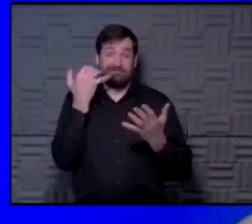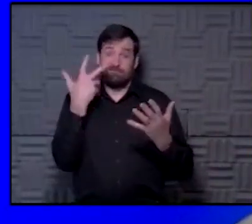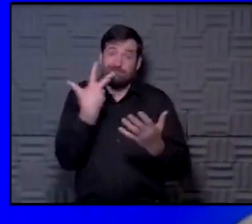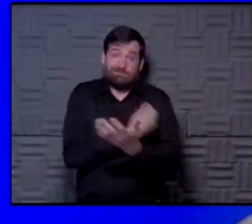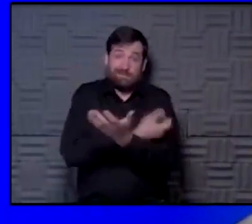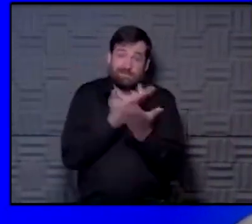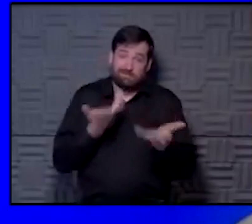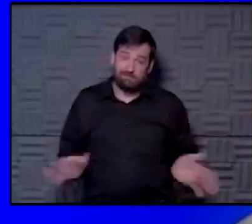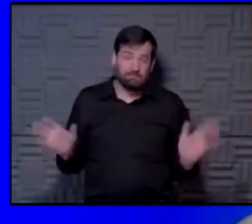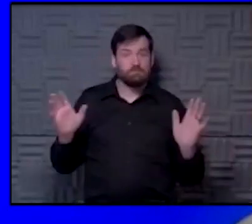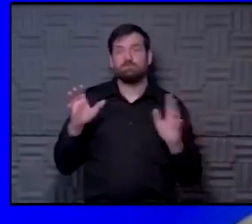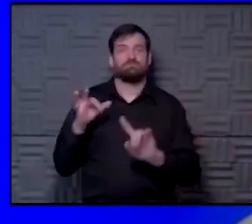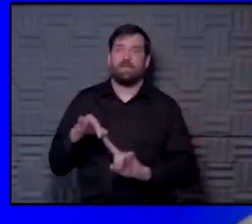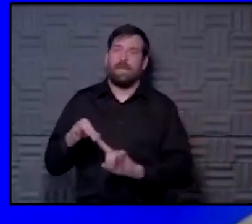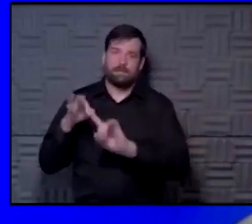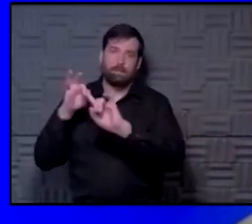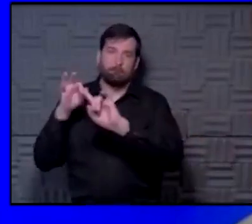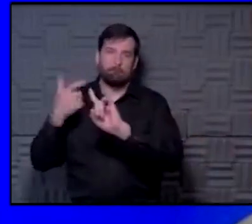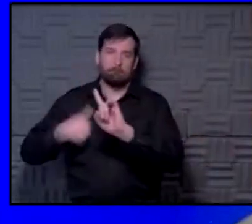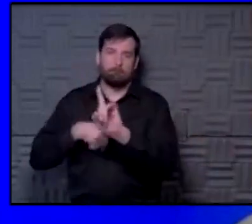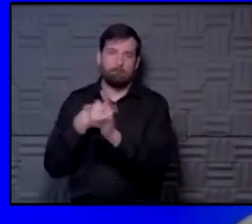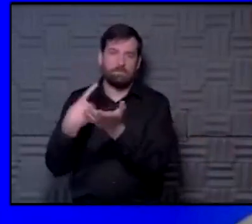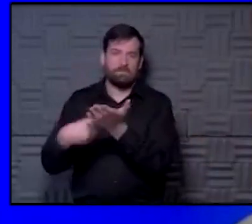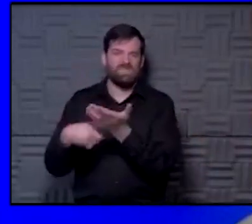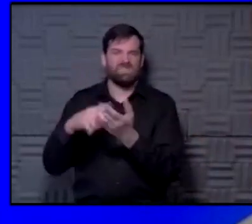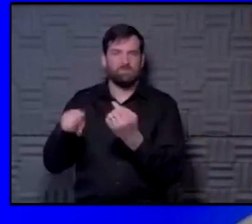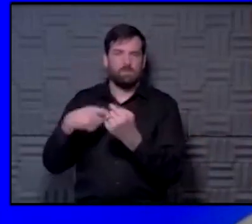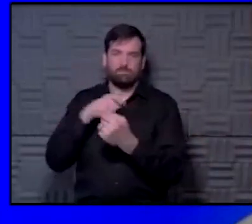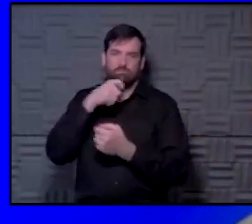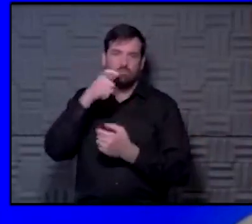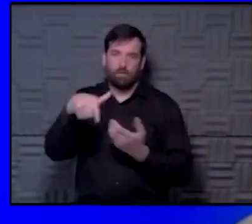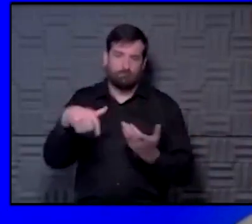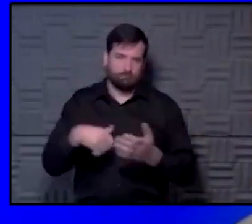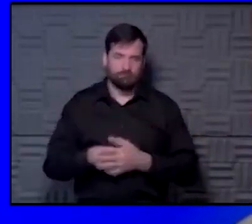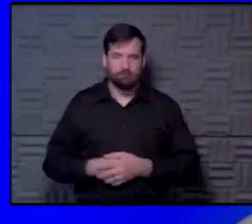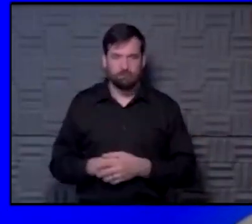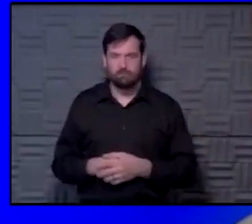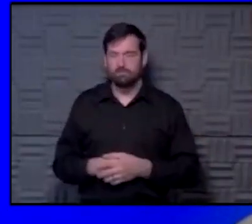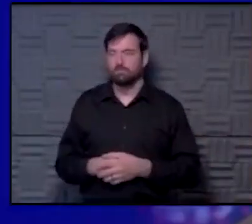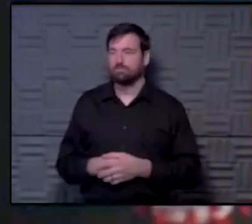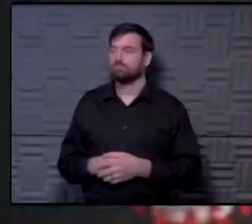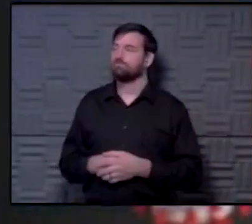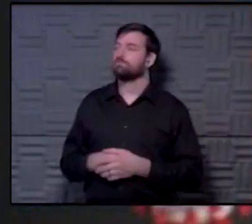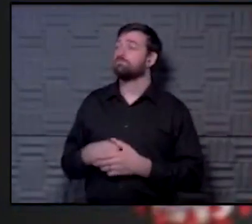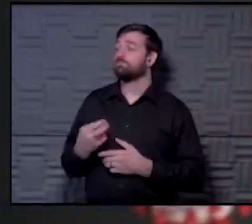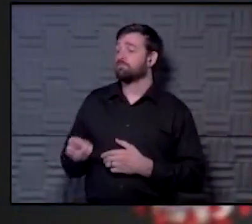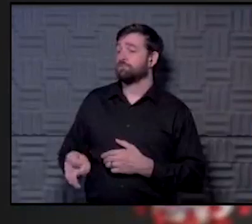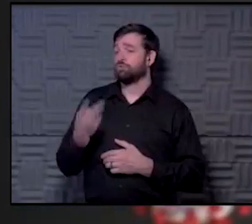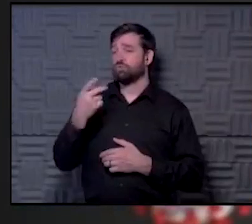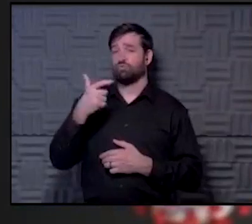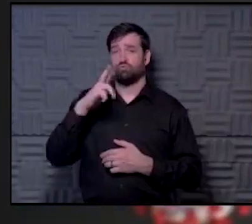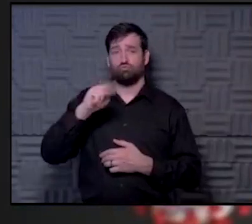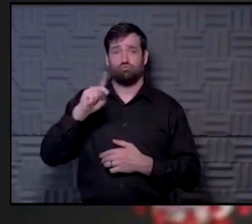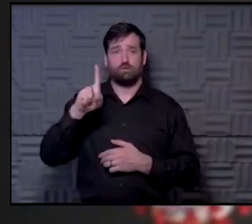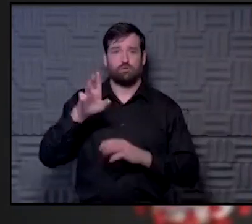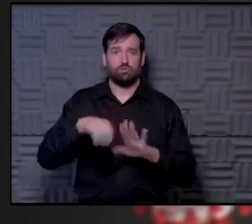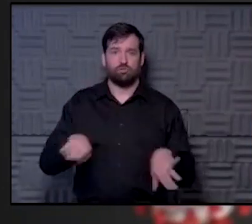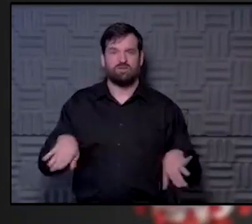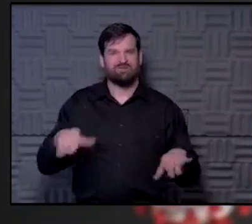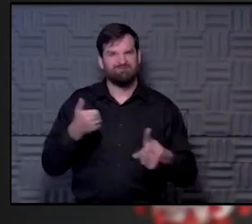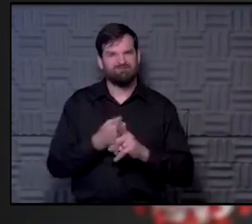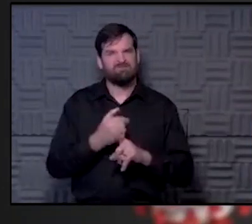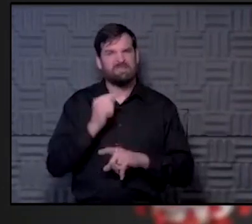vaccinated, except for when we talked about when you don't have to mask. I have 2 grandchildren with severe